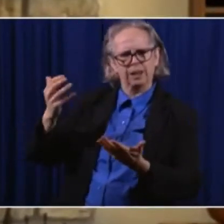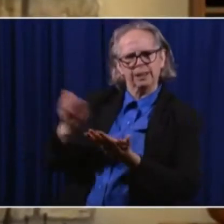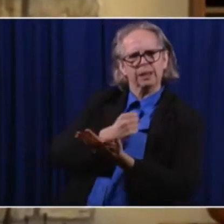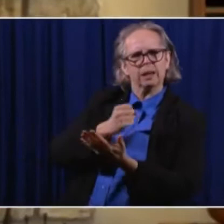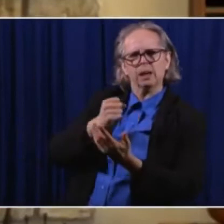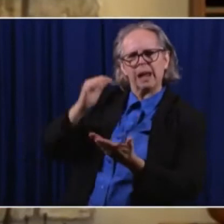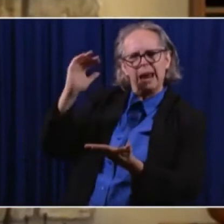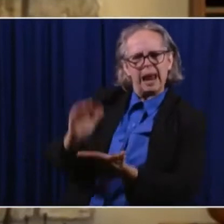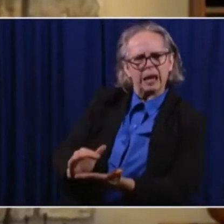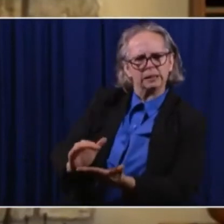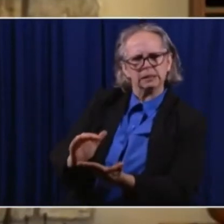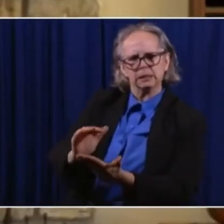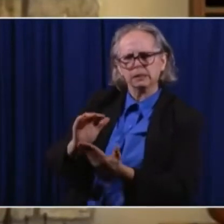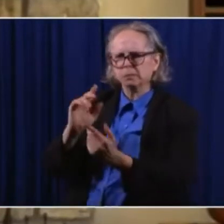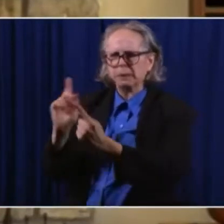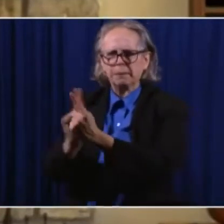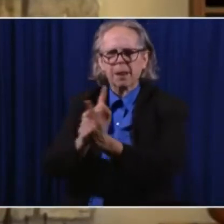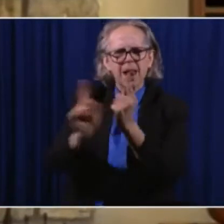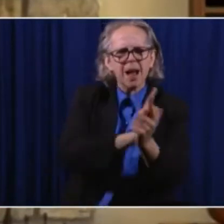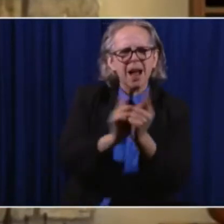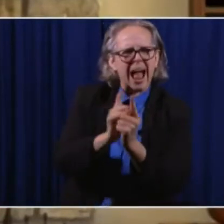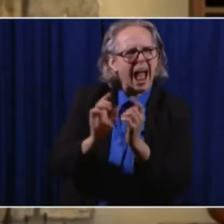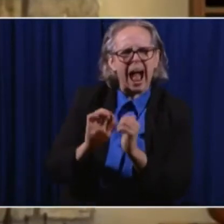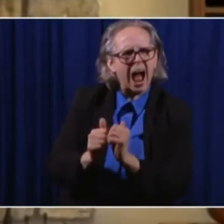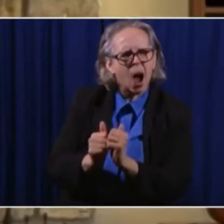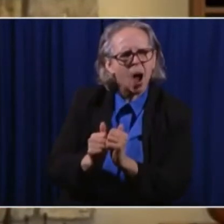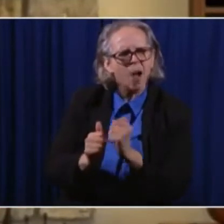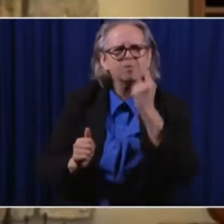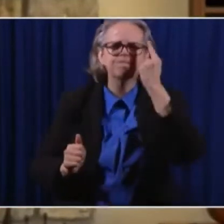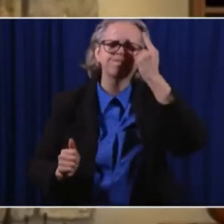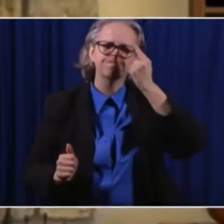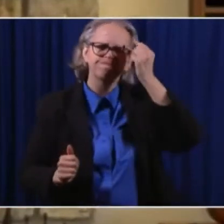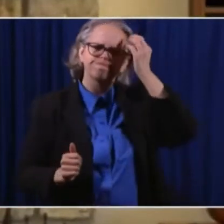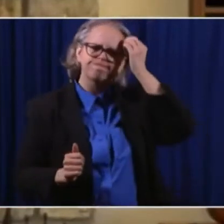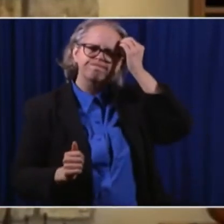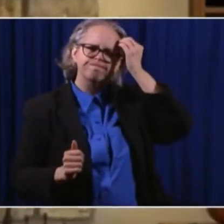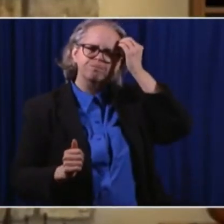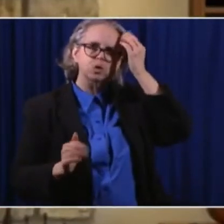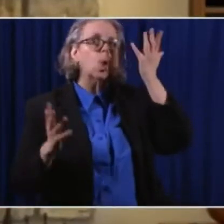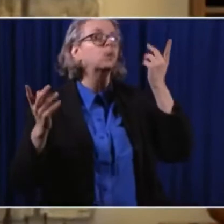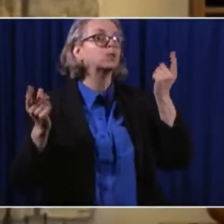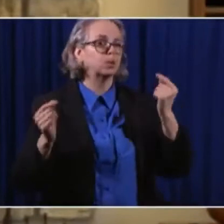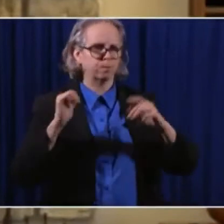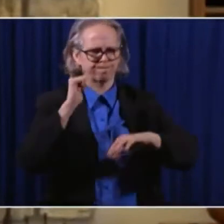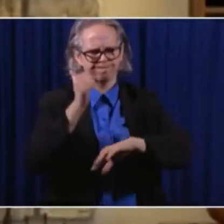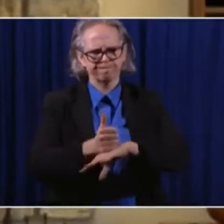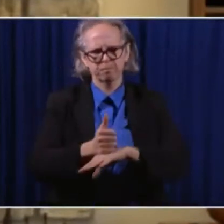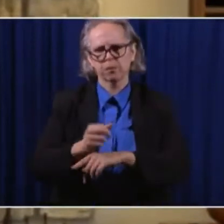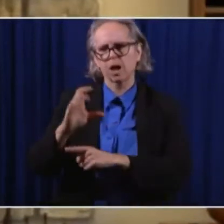We're issuing a curfew. And the curfew will start